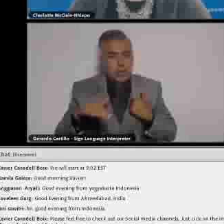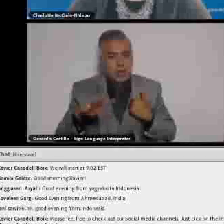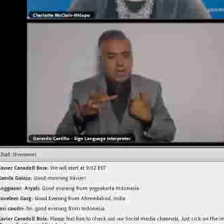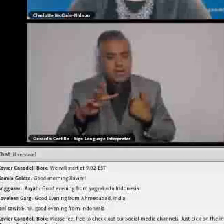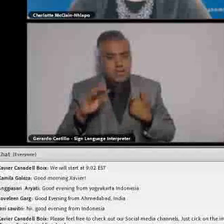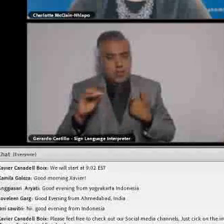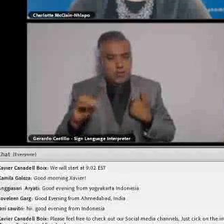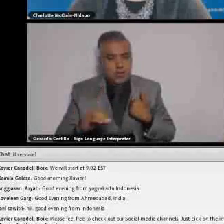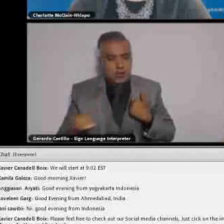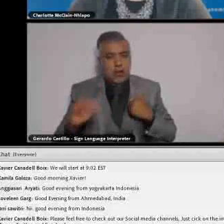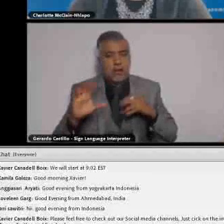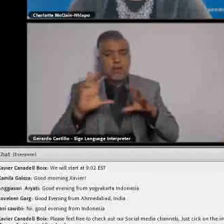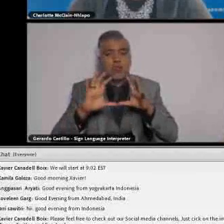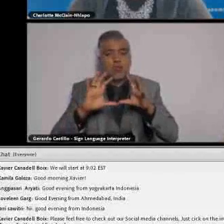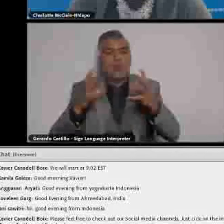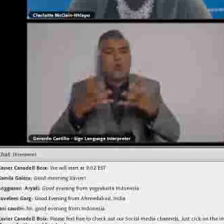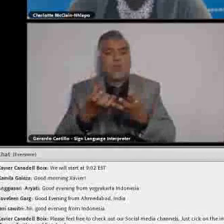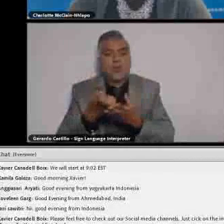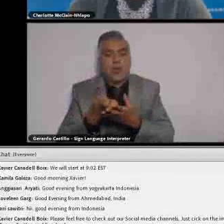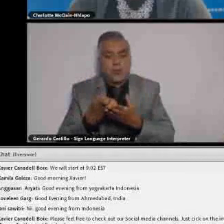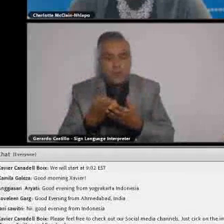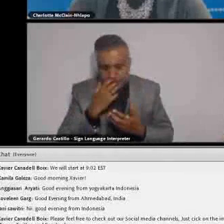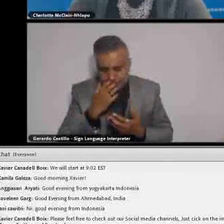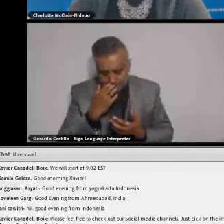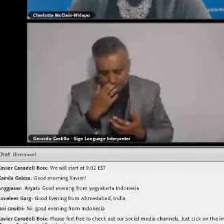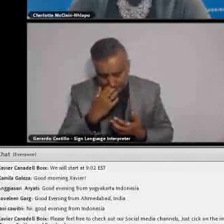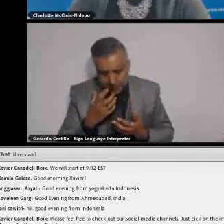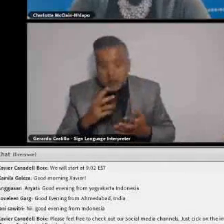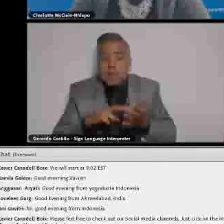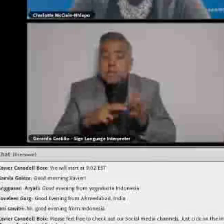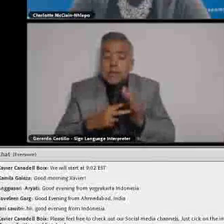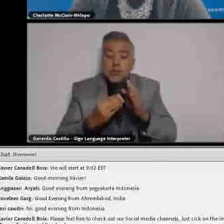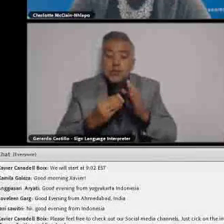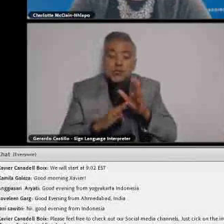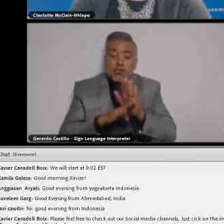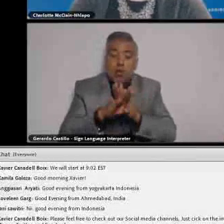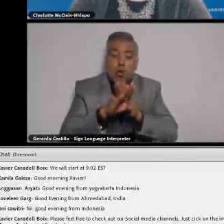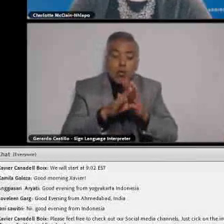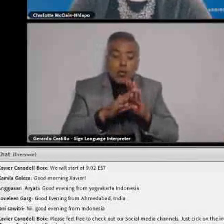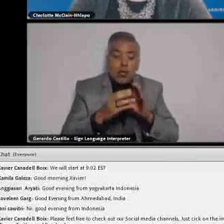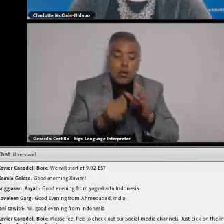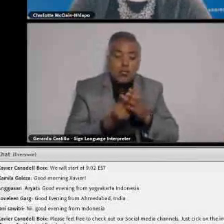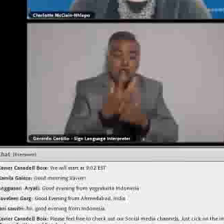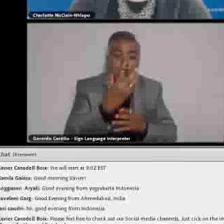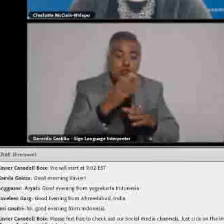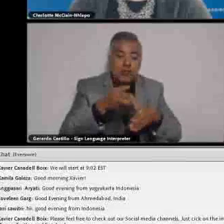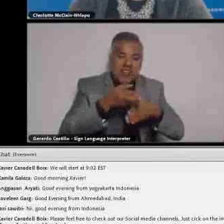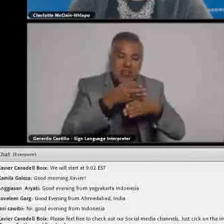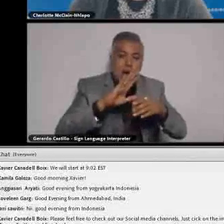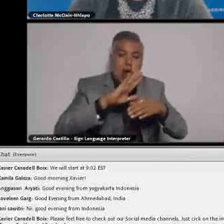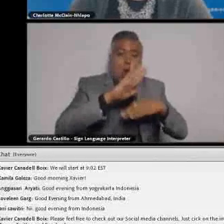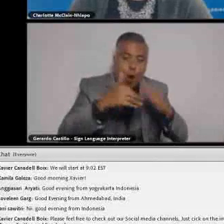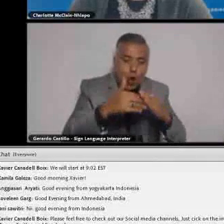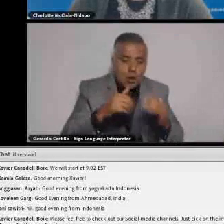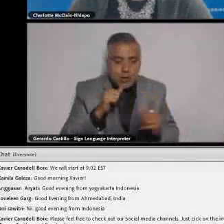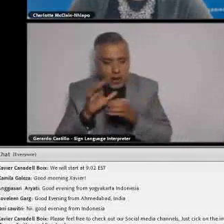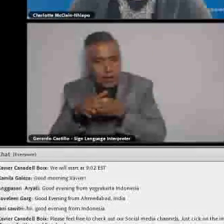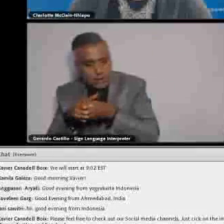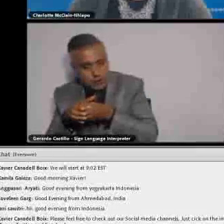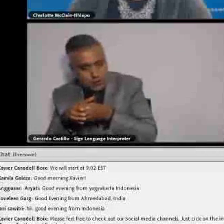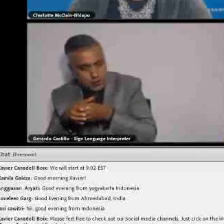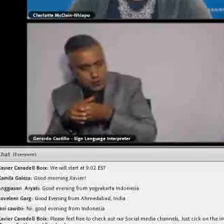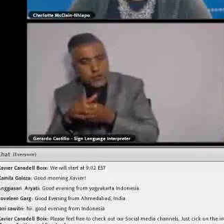global economy. And so that means that growth and development should be shared by all and not by a few. So